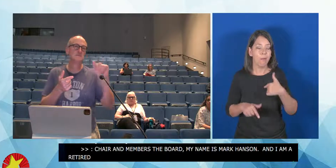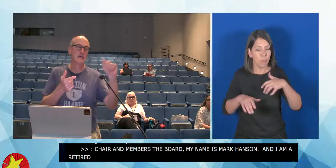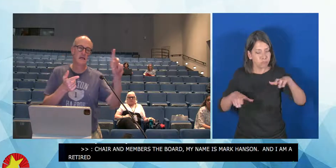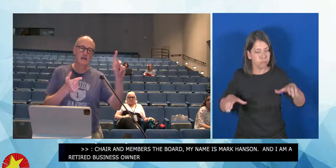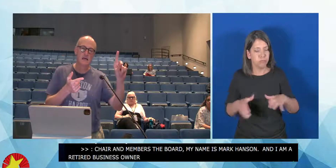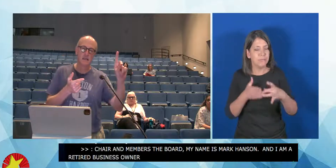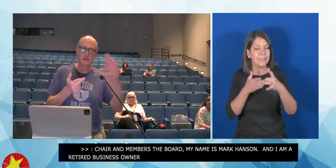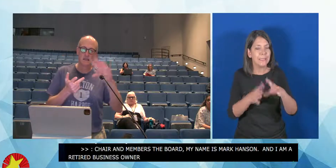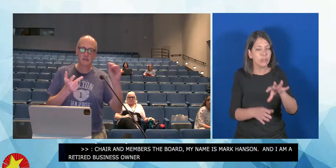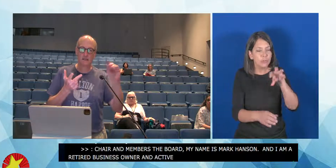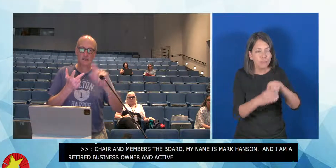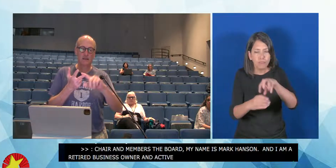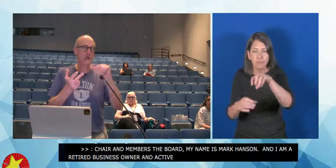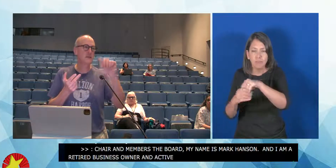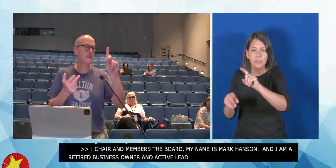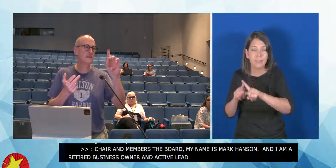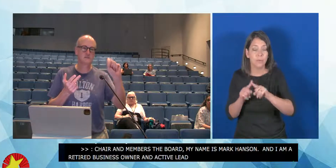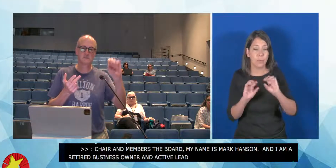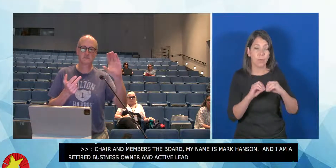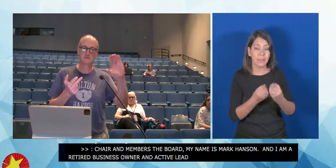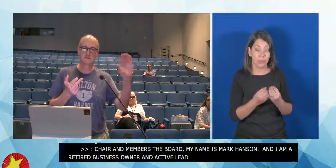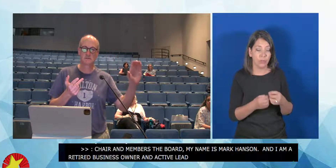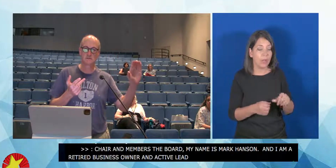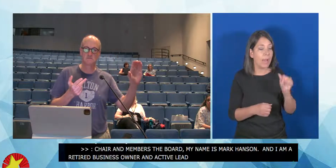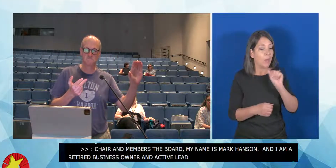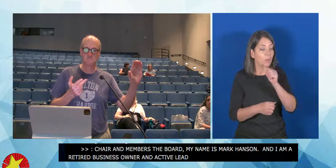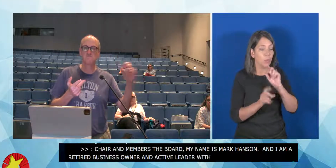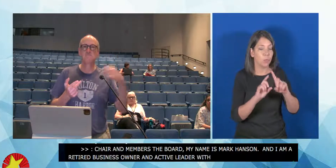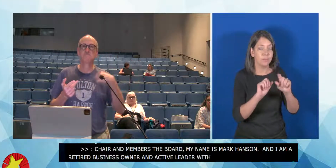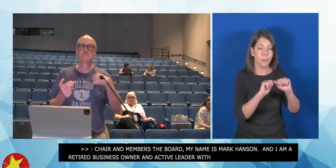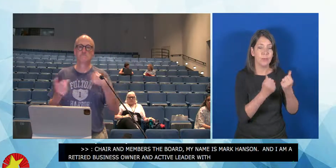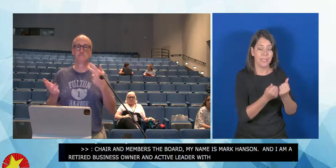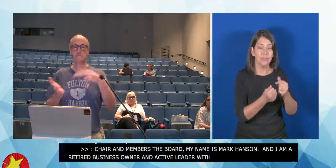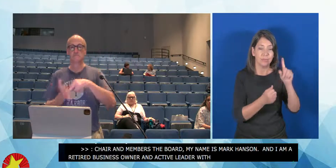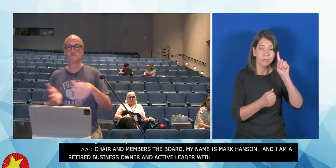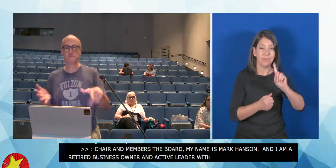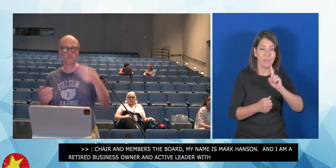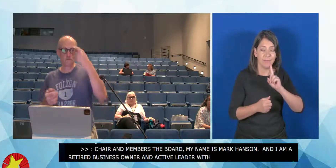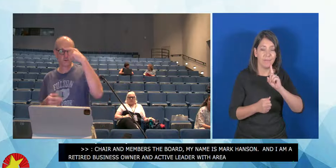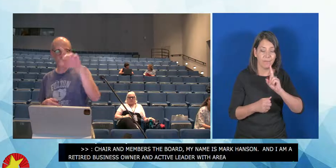various organizations, Arizona Association of the Deaf,